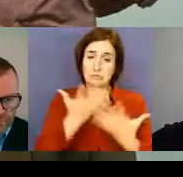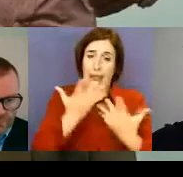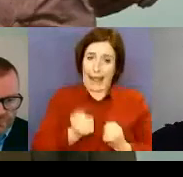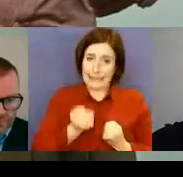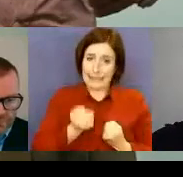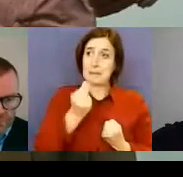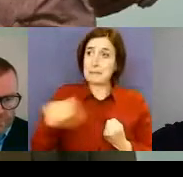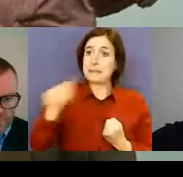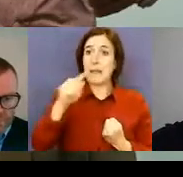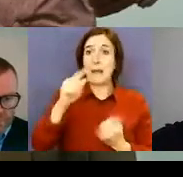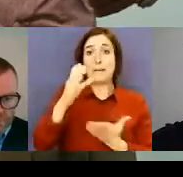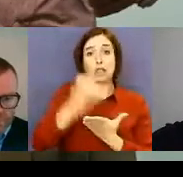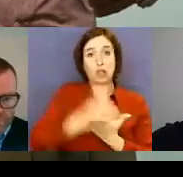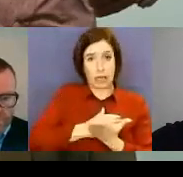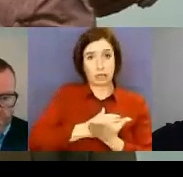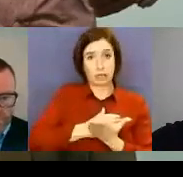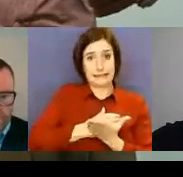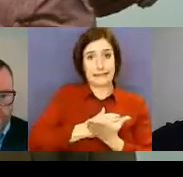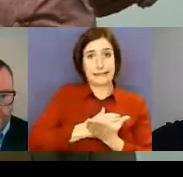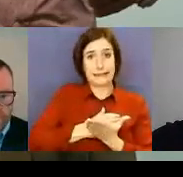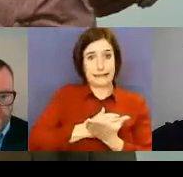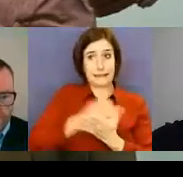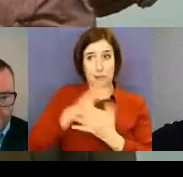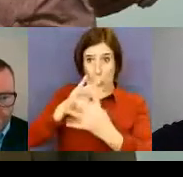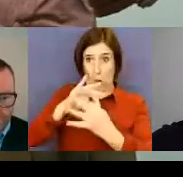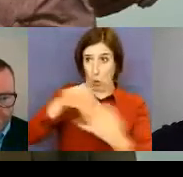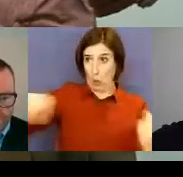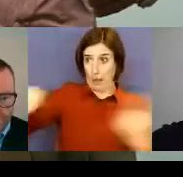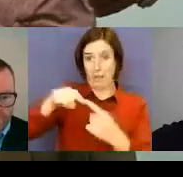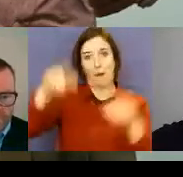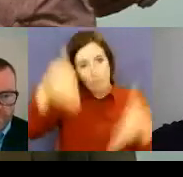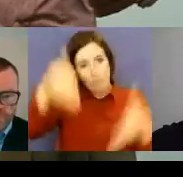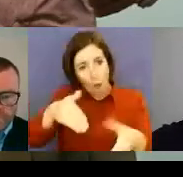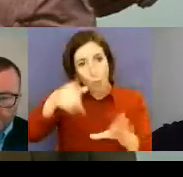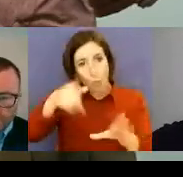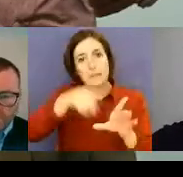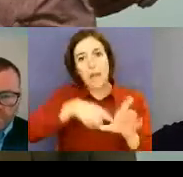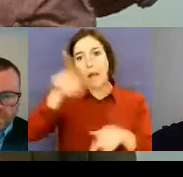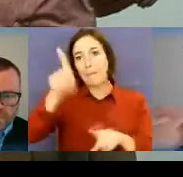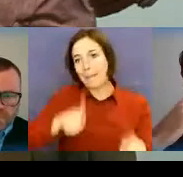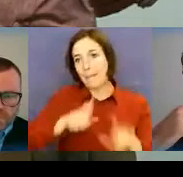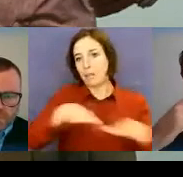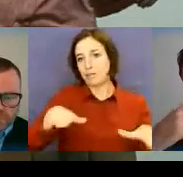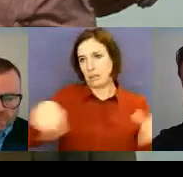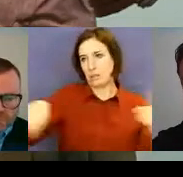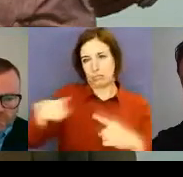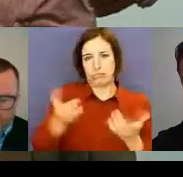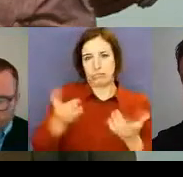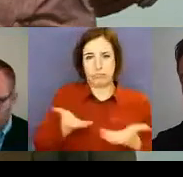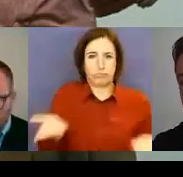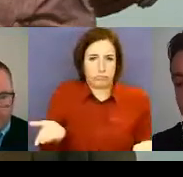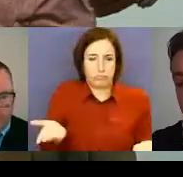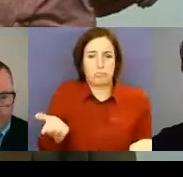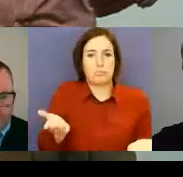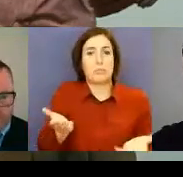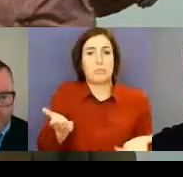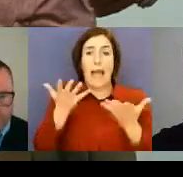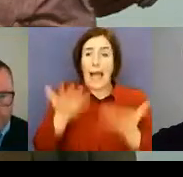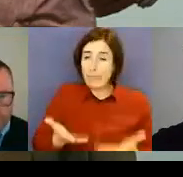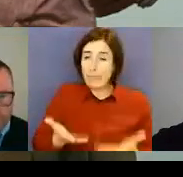beneficiaries that we work with are younger people as well. We are at this stage of the campaign, I would say is